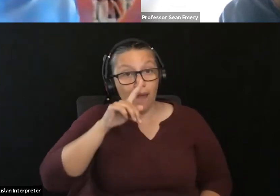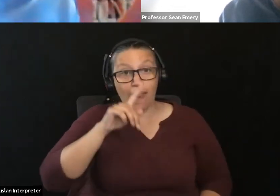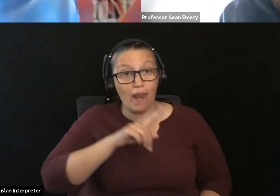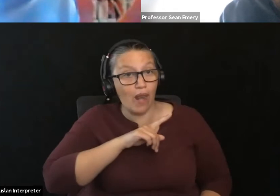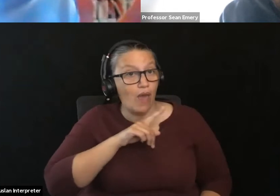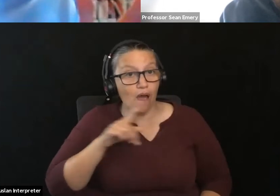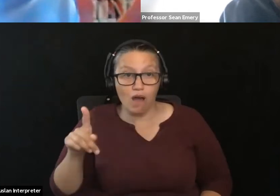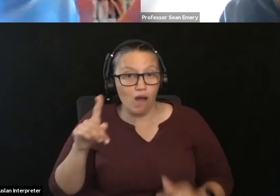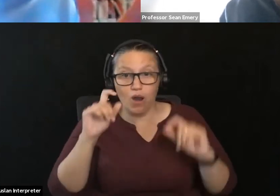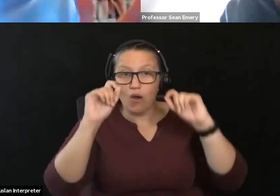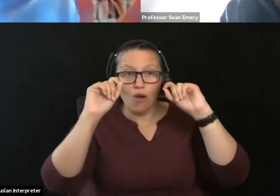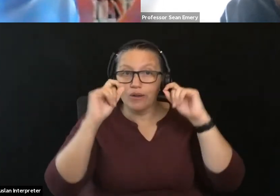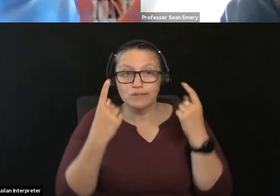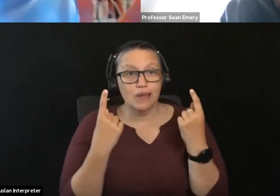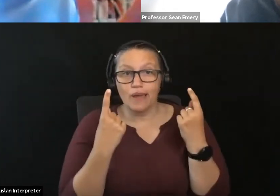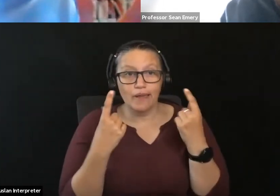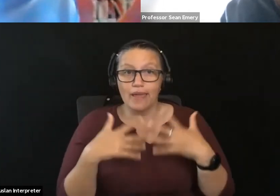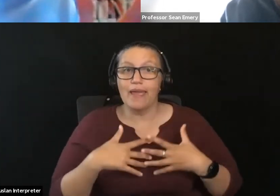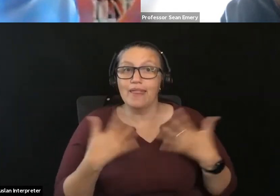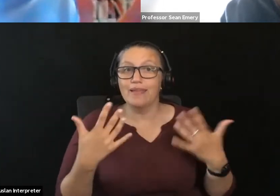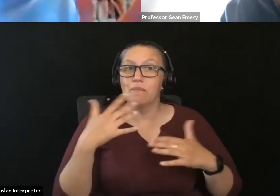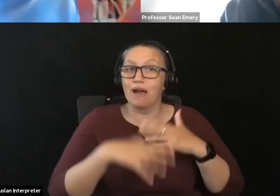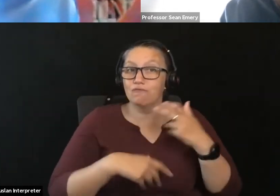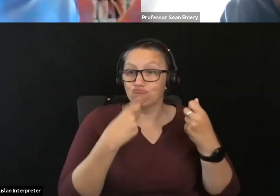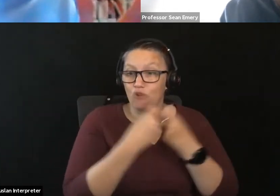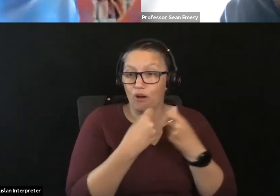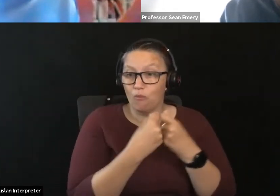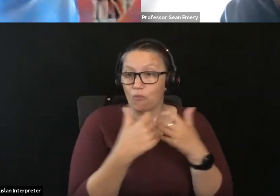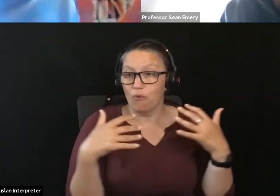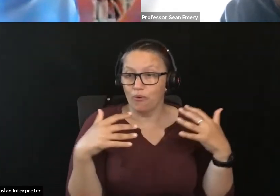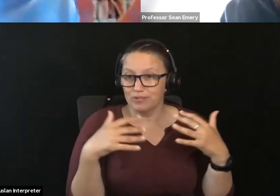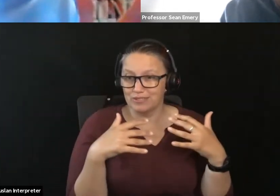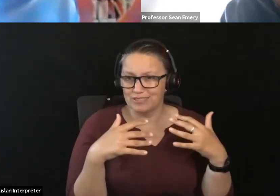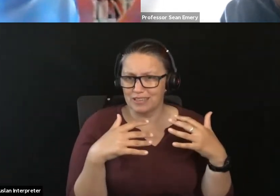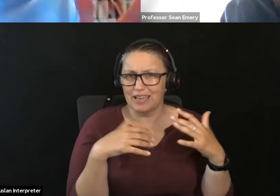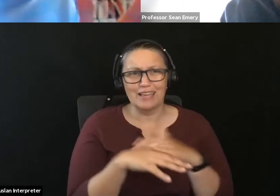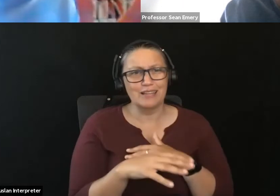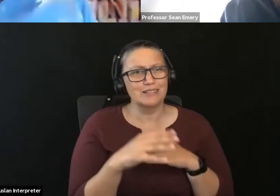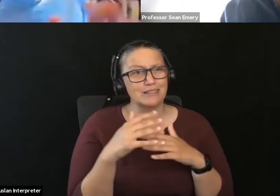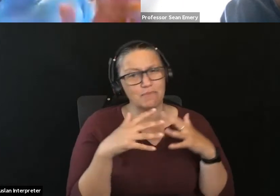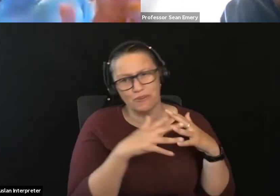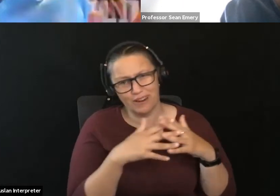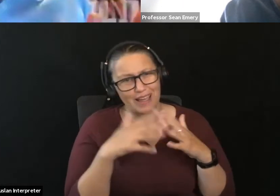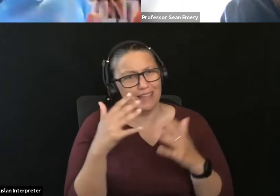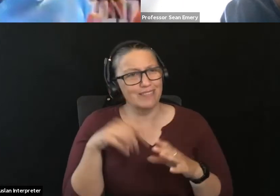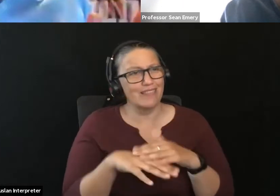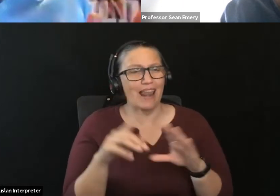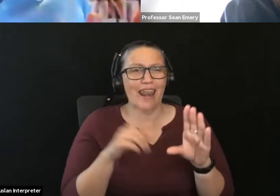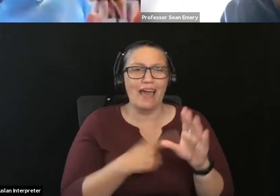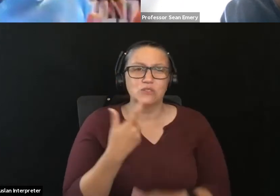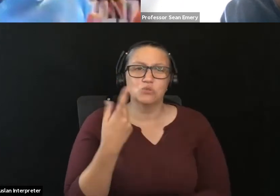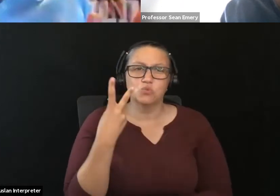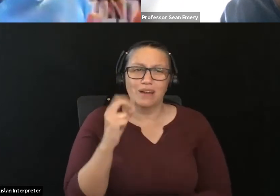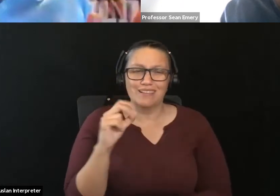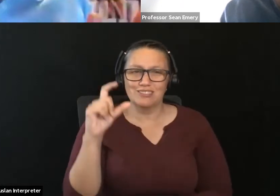understand about the drug mess in the United States in the late 20th and the